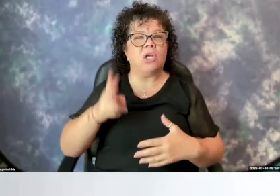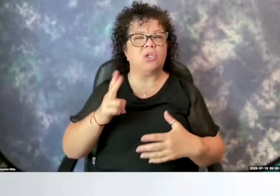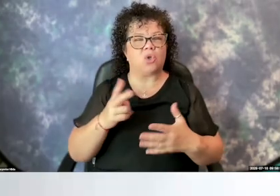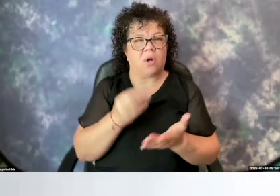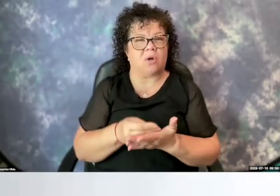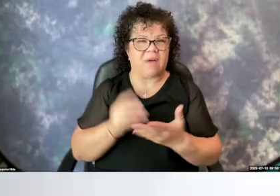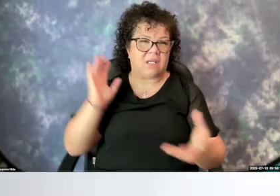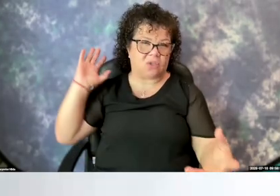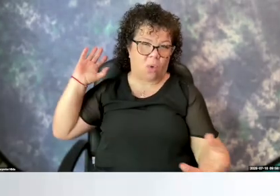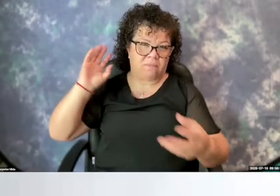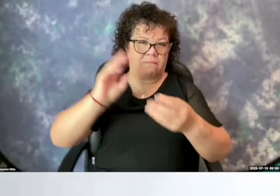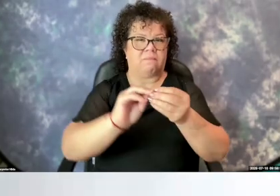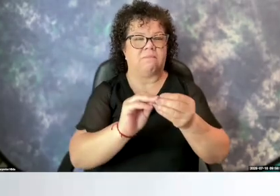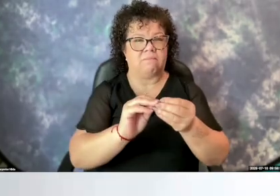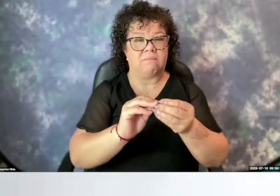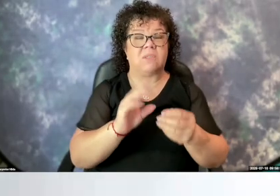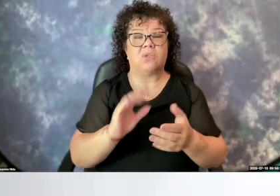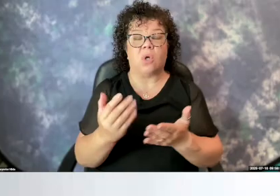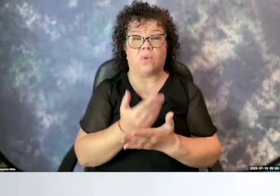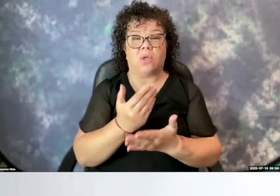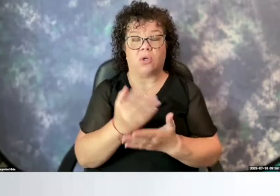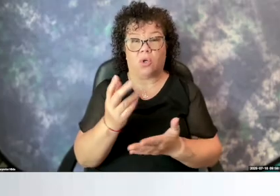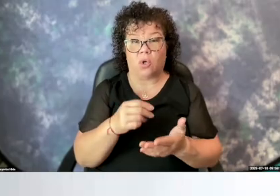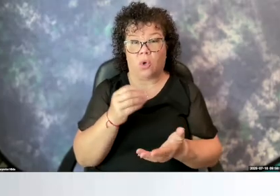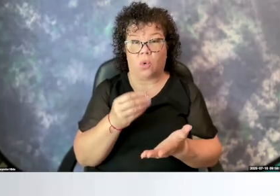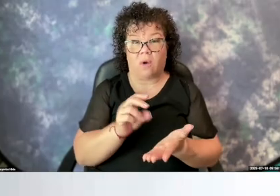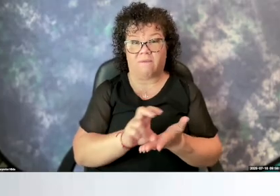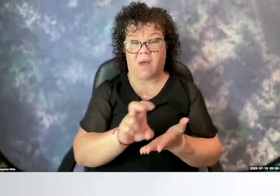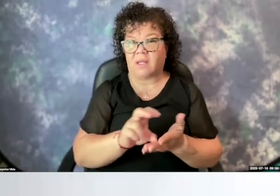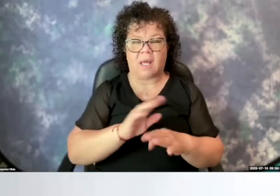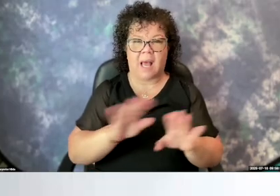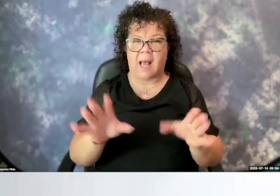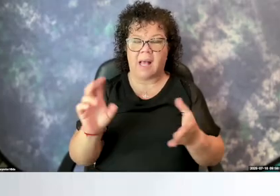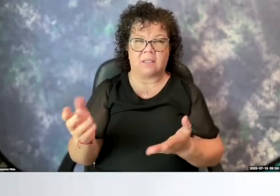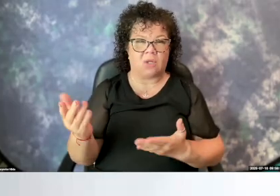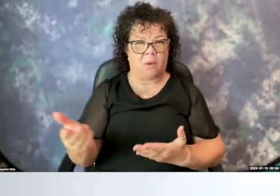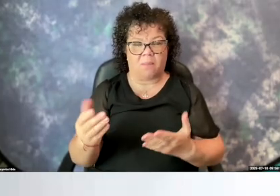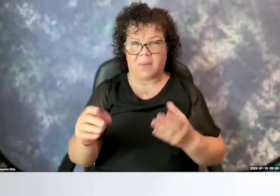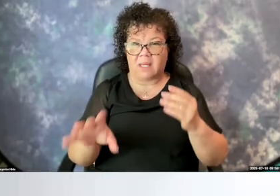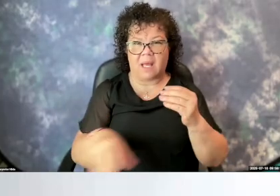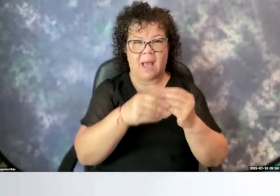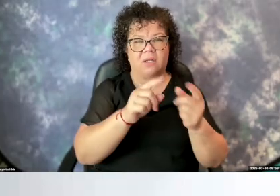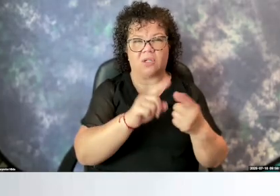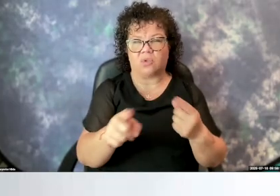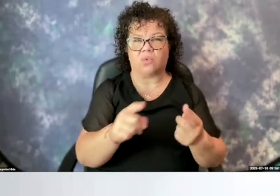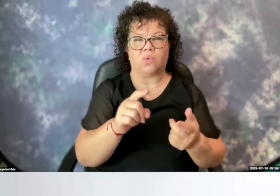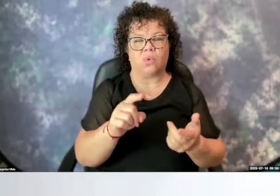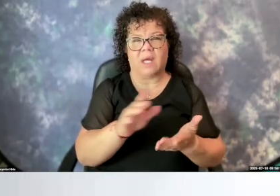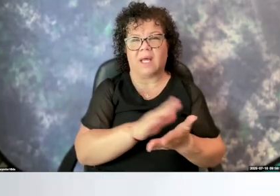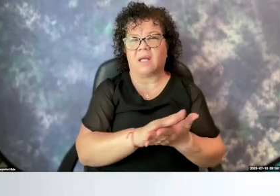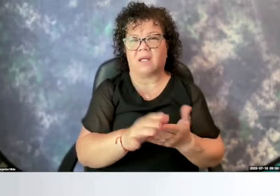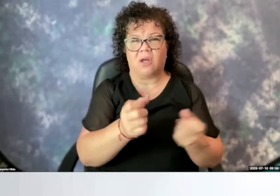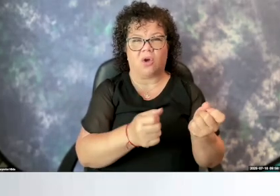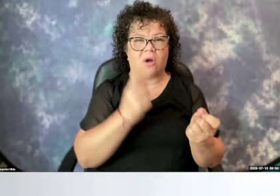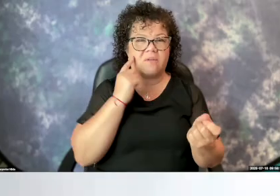date. And so the new funding, no new funding has been proposed through the funding plan this year for Regional Clean Cars for All.